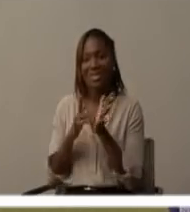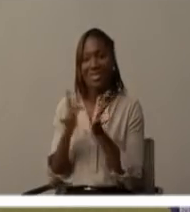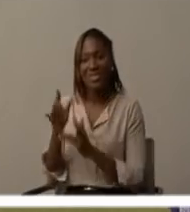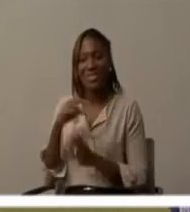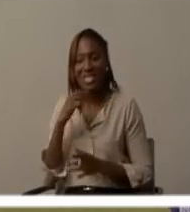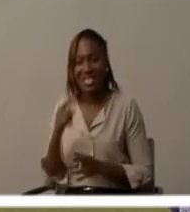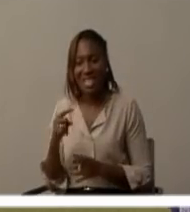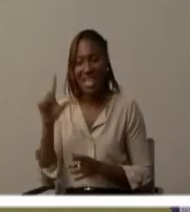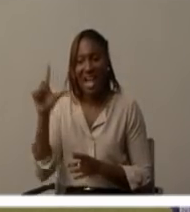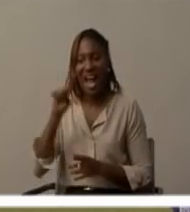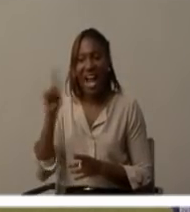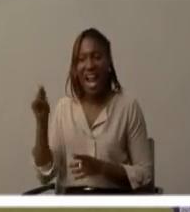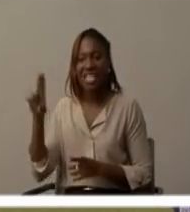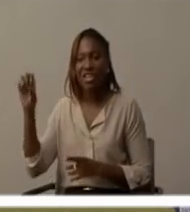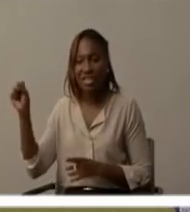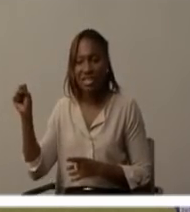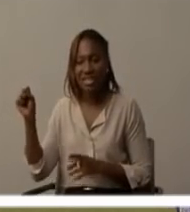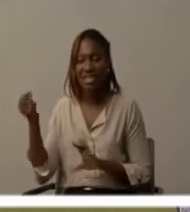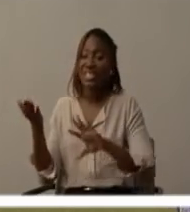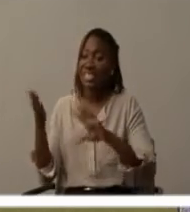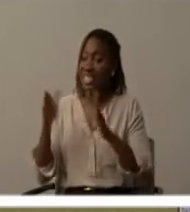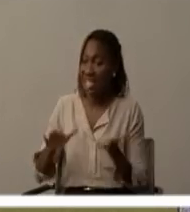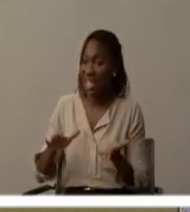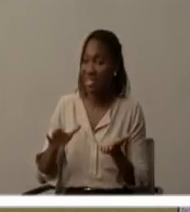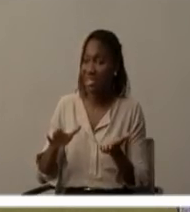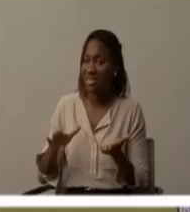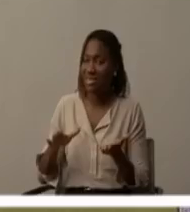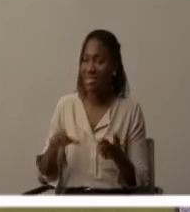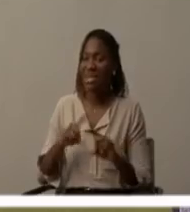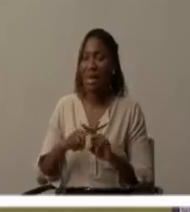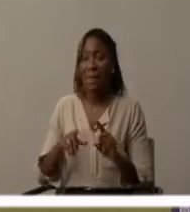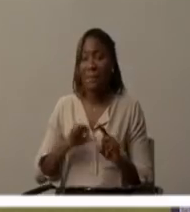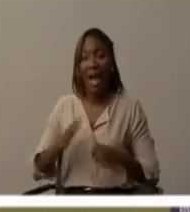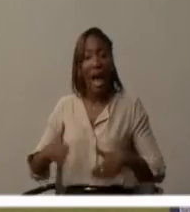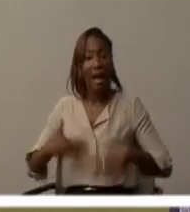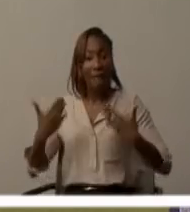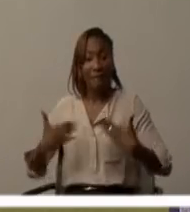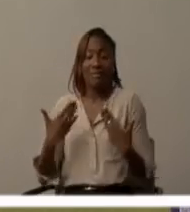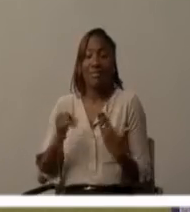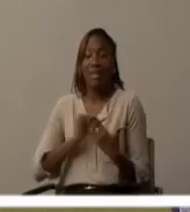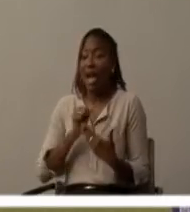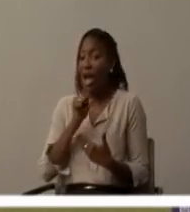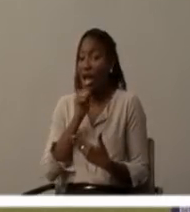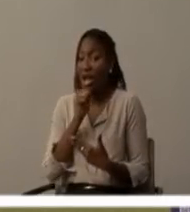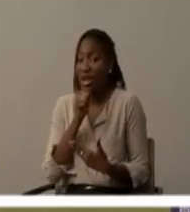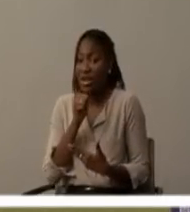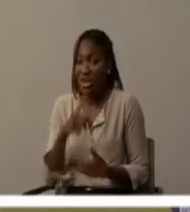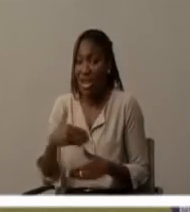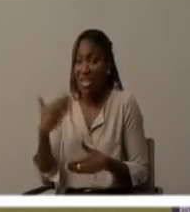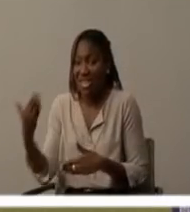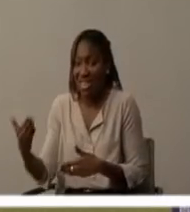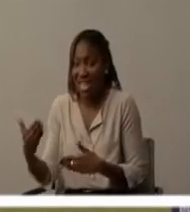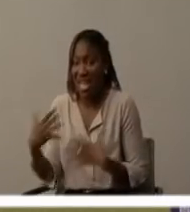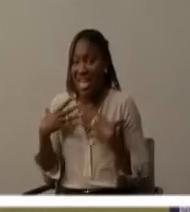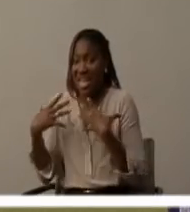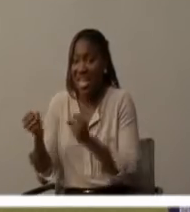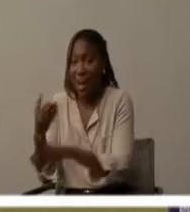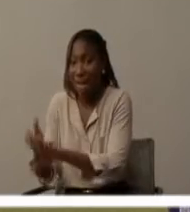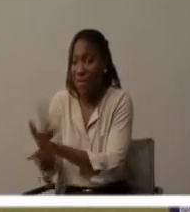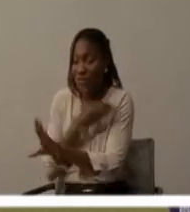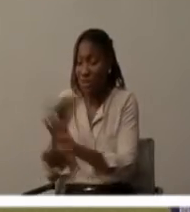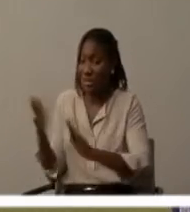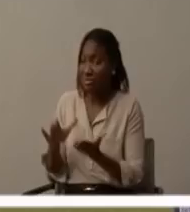and for your sake, I am glad I was not there, because now you will believe. But let us go